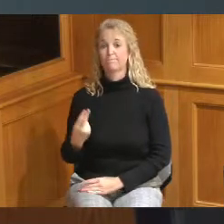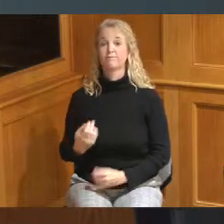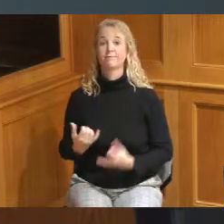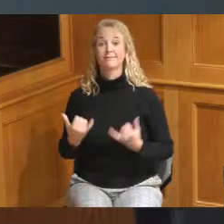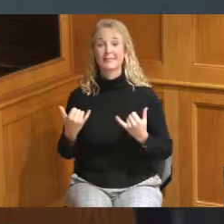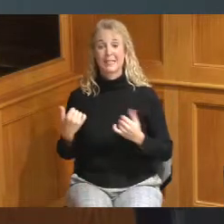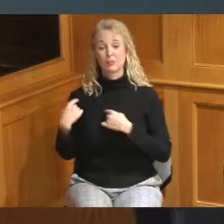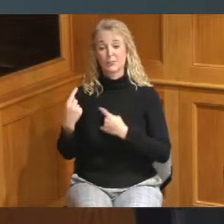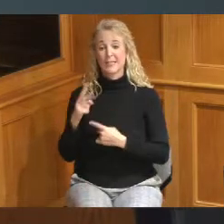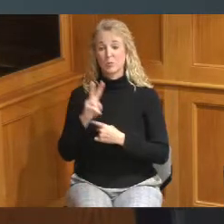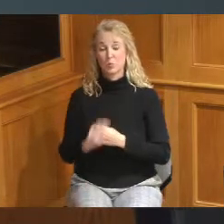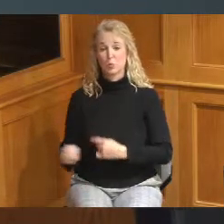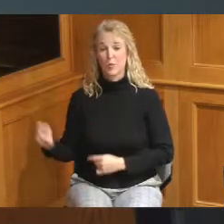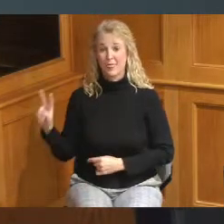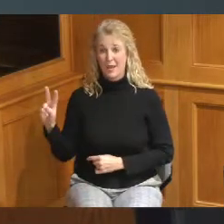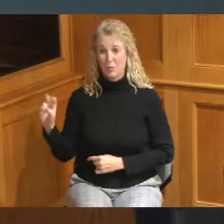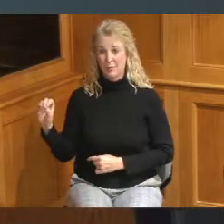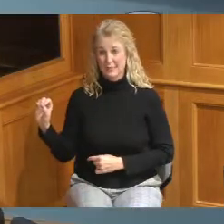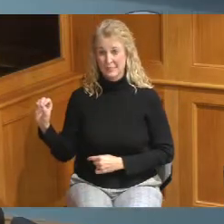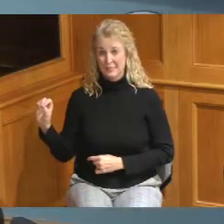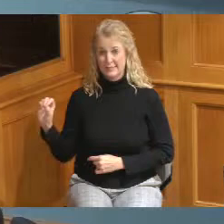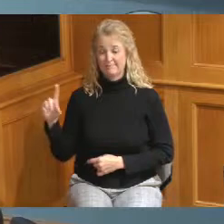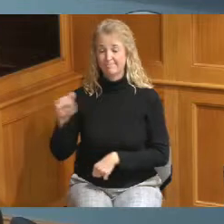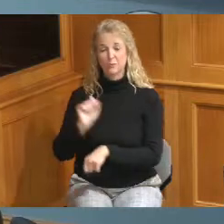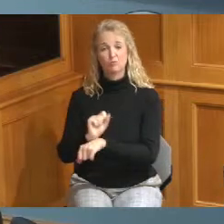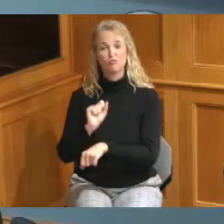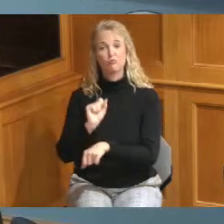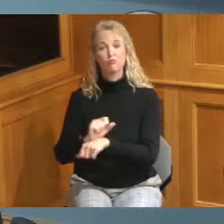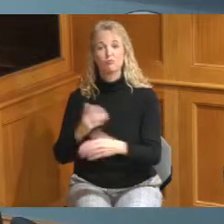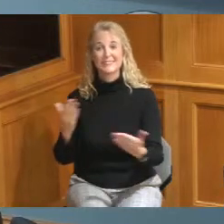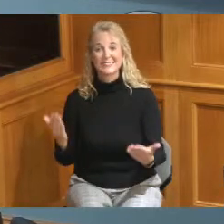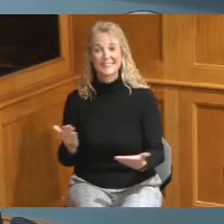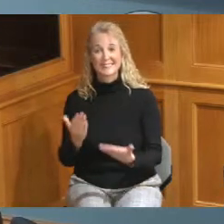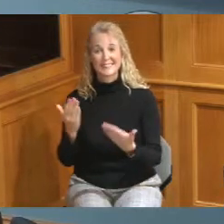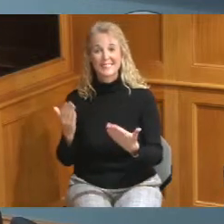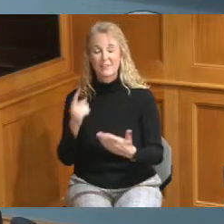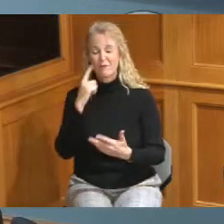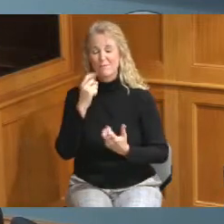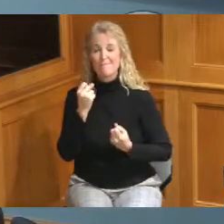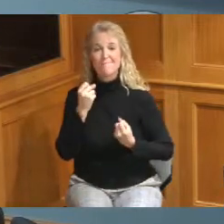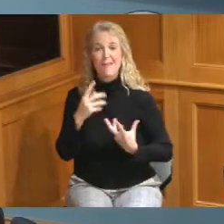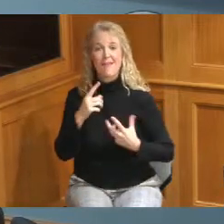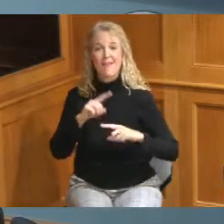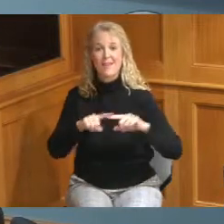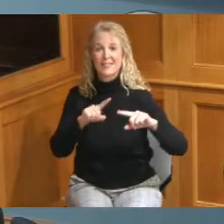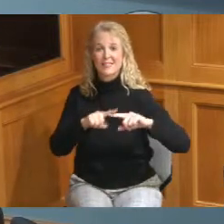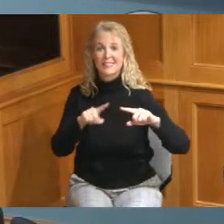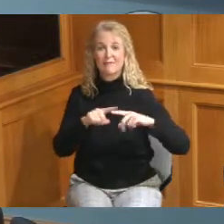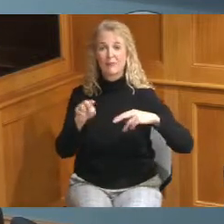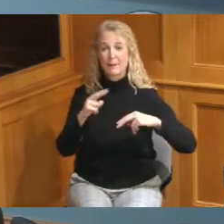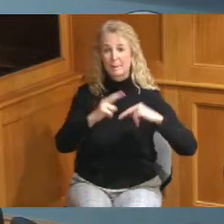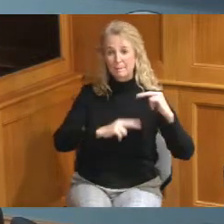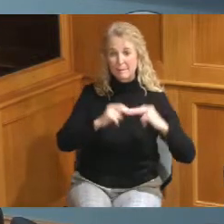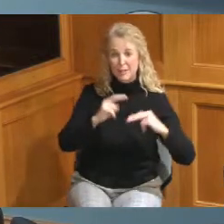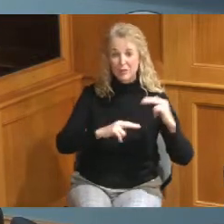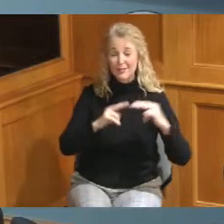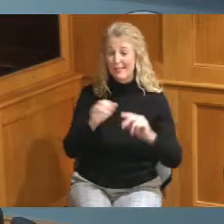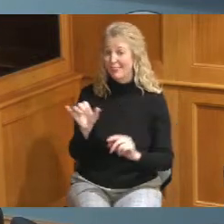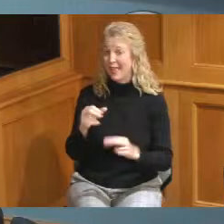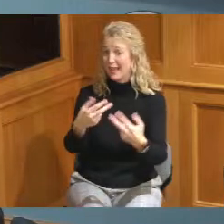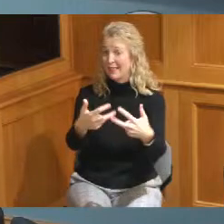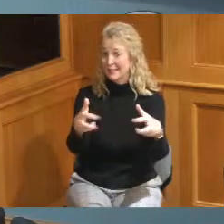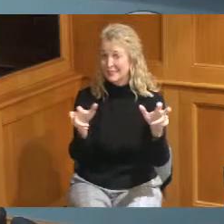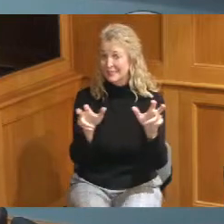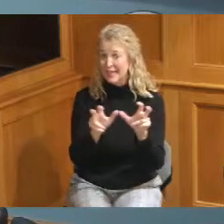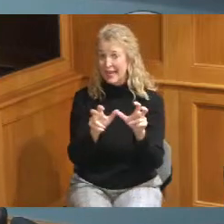since 2000, Joe has played a pivotal role in the successful operation of numerous county facilities, including Paycor Stadium,